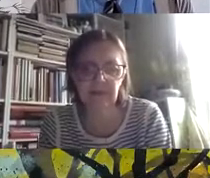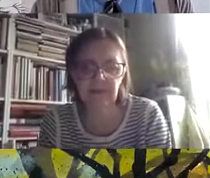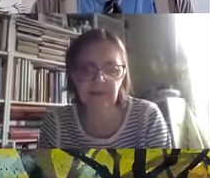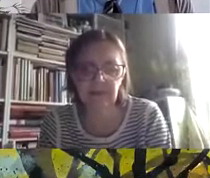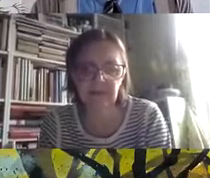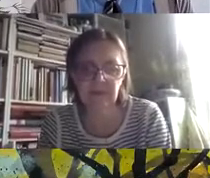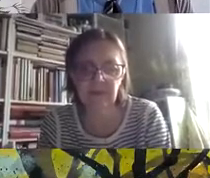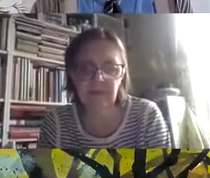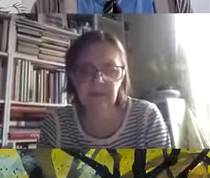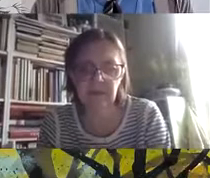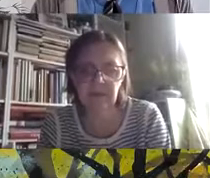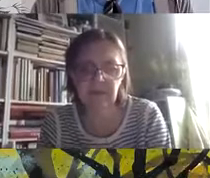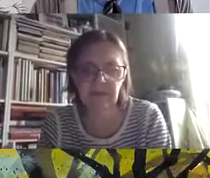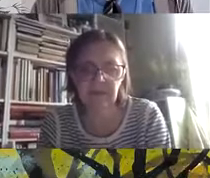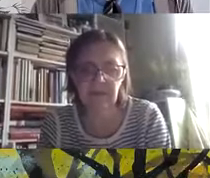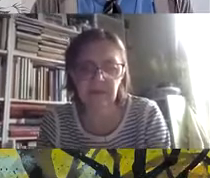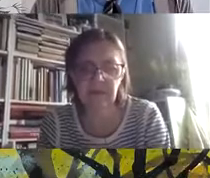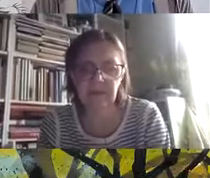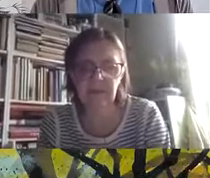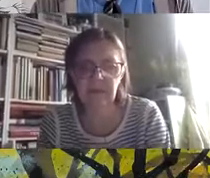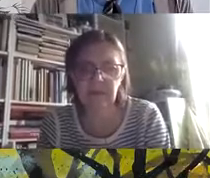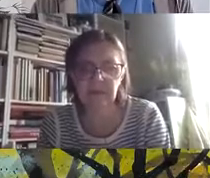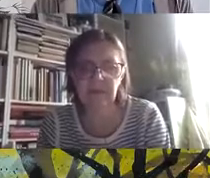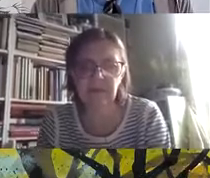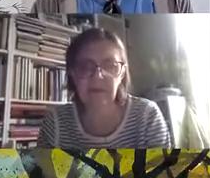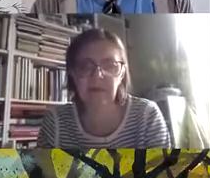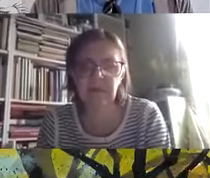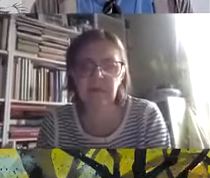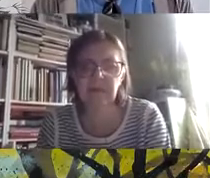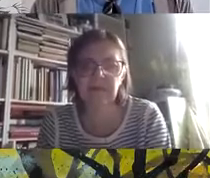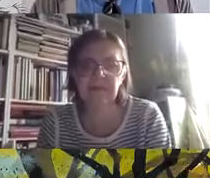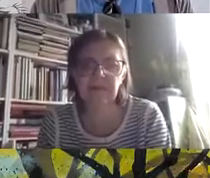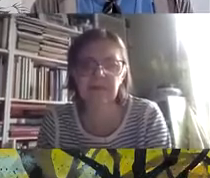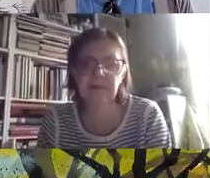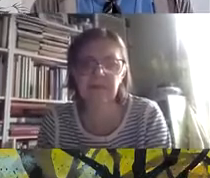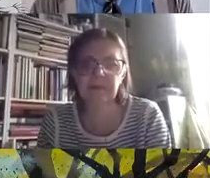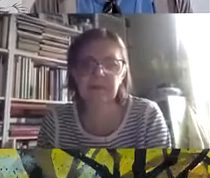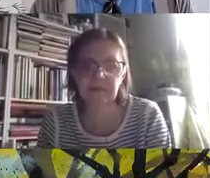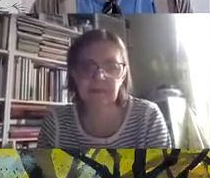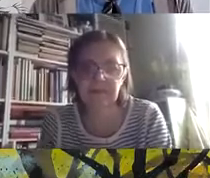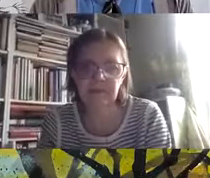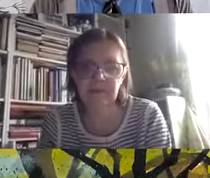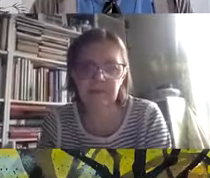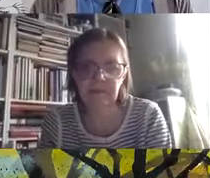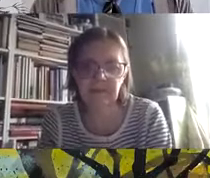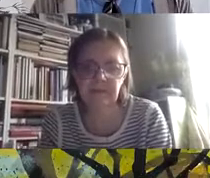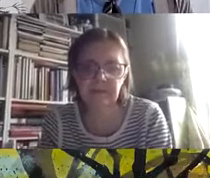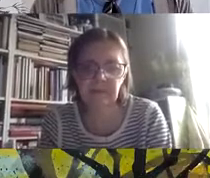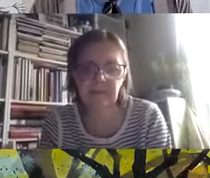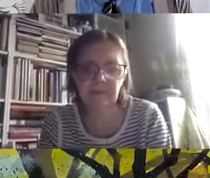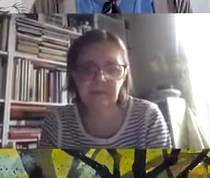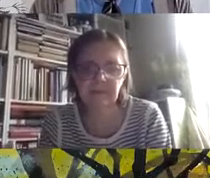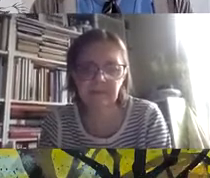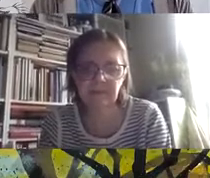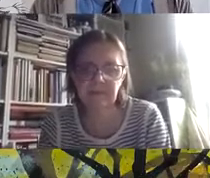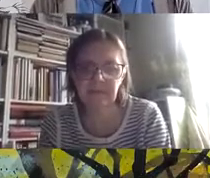and Learning. And I also want to say we're happy today to have our two sign language interpreters with us, Sarah